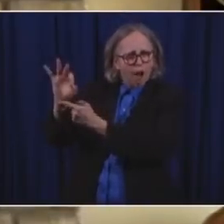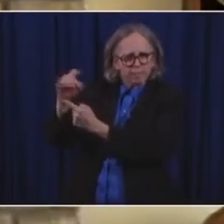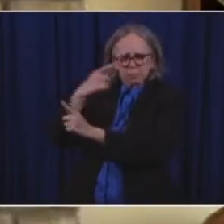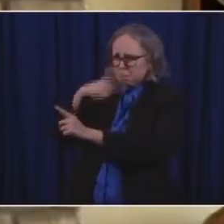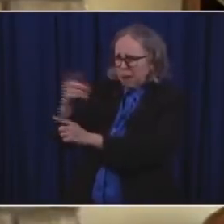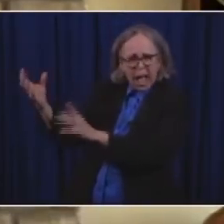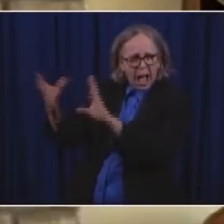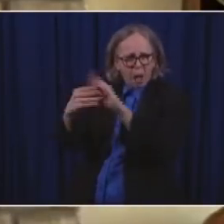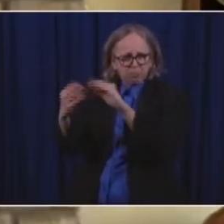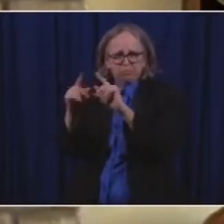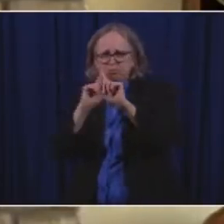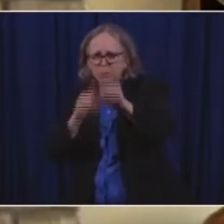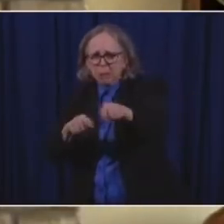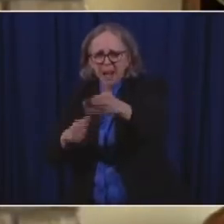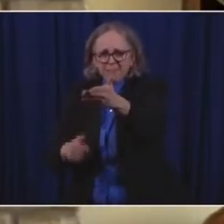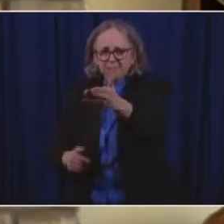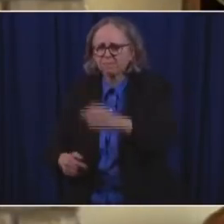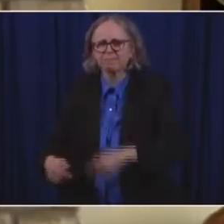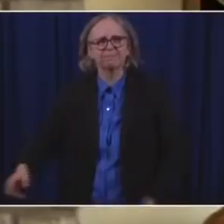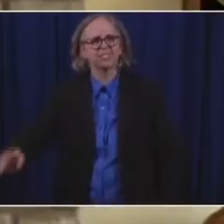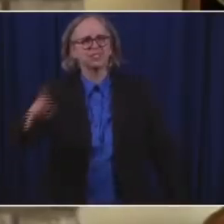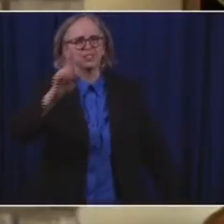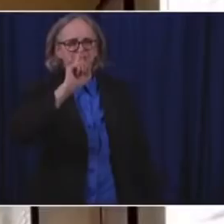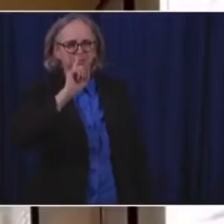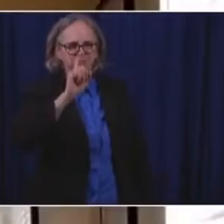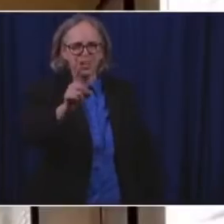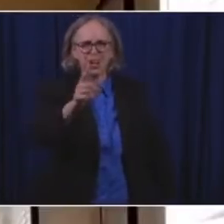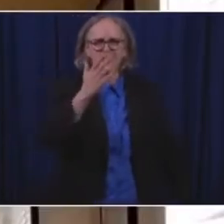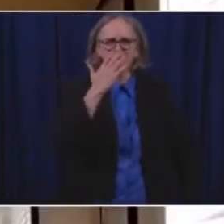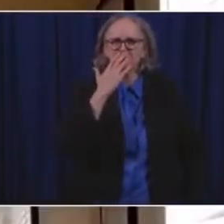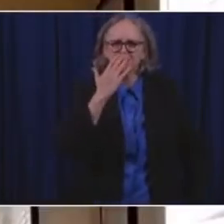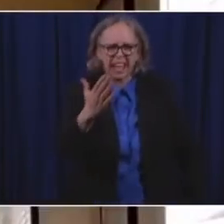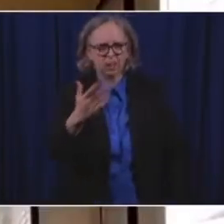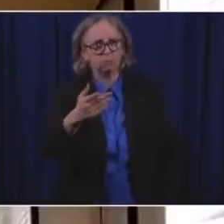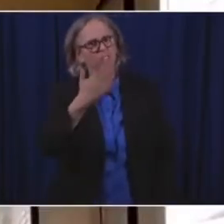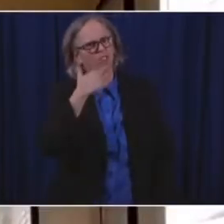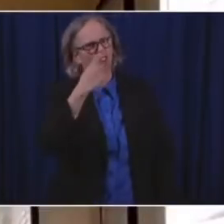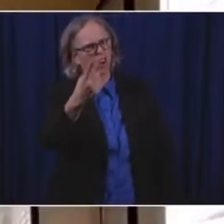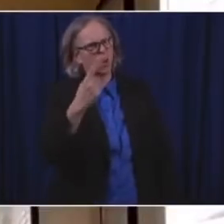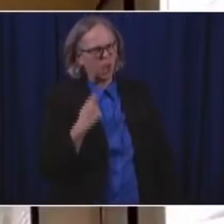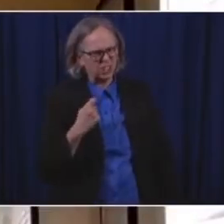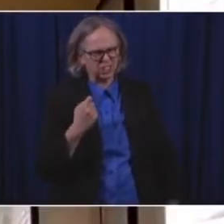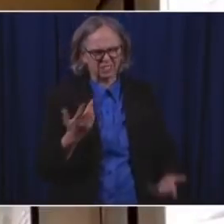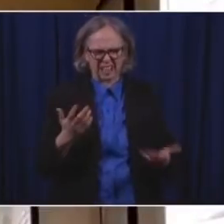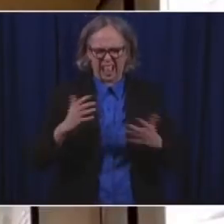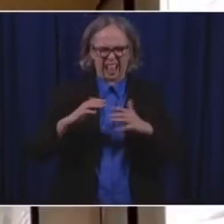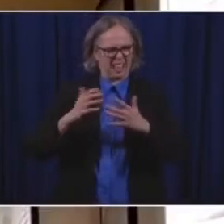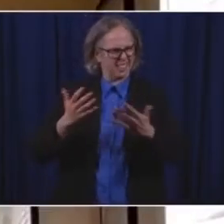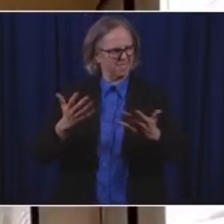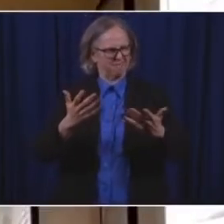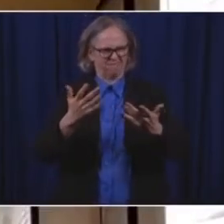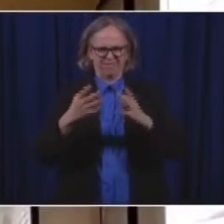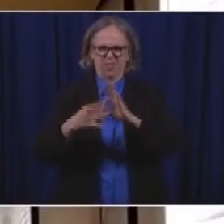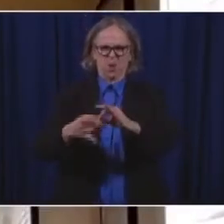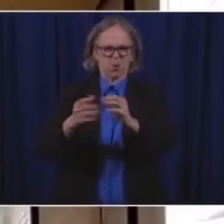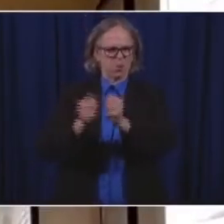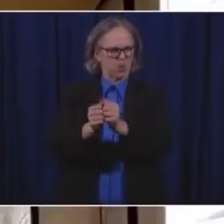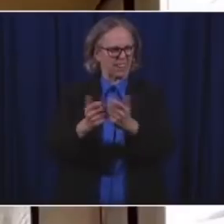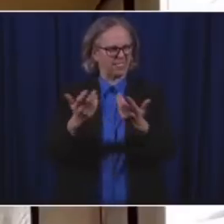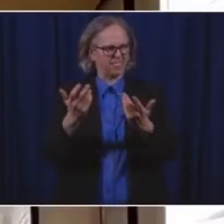to take that? So thank you. It's a very good question, and it really points to some of the subsequent phases